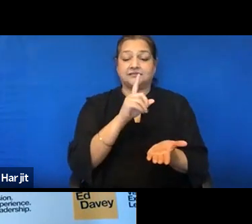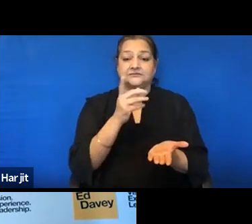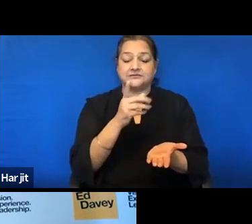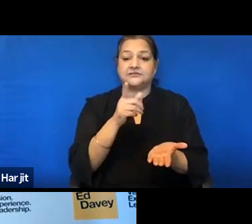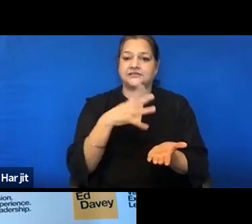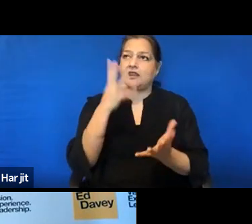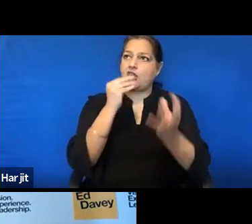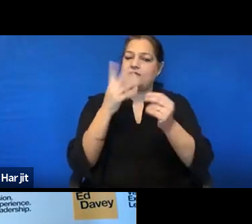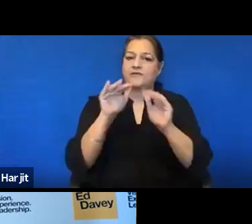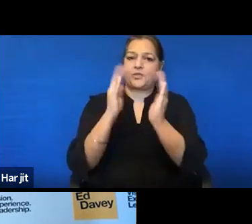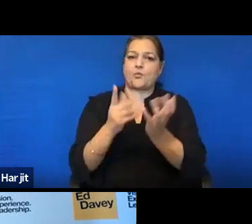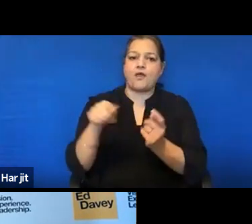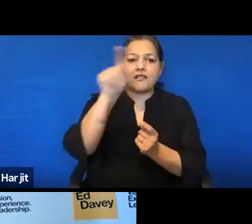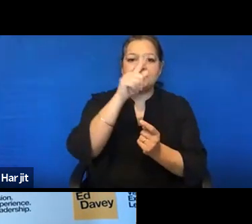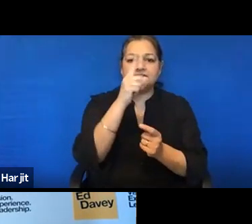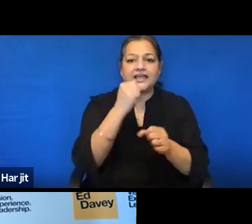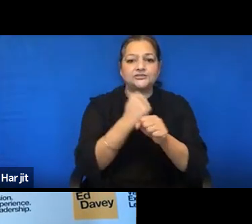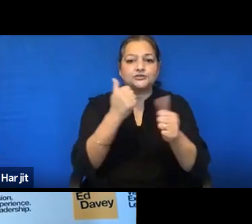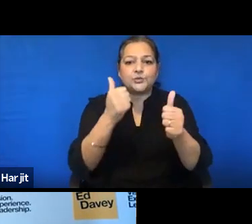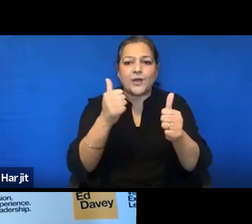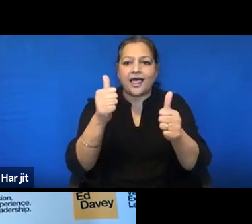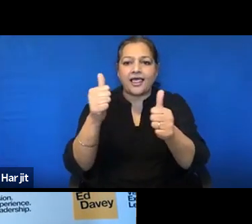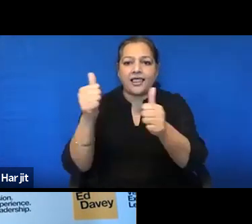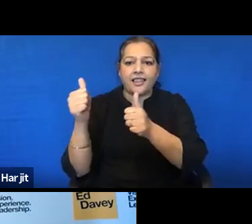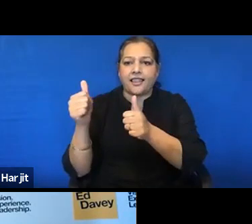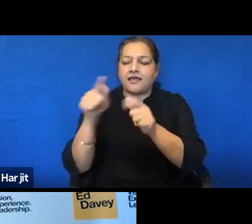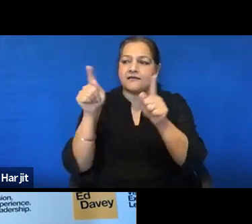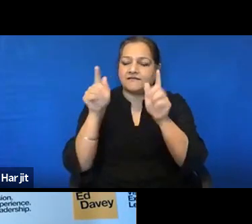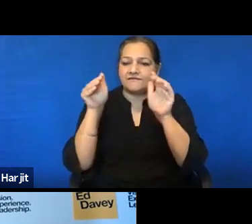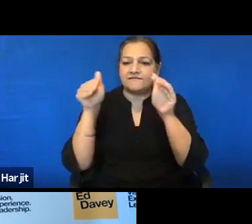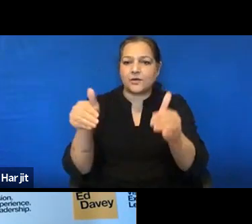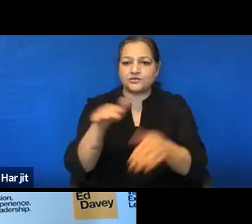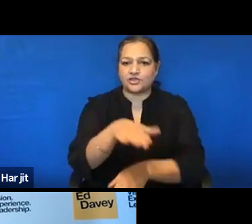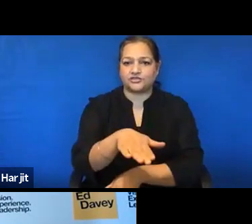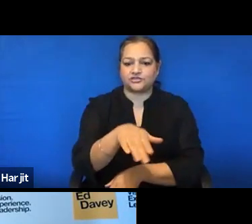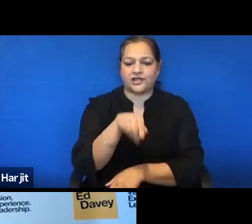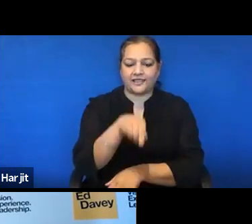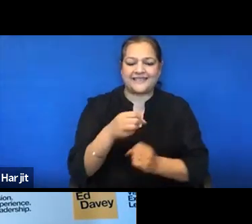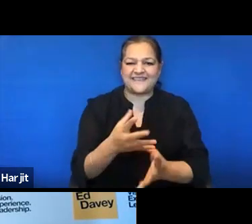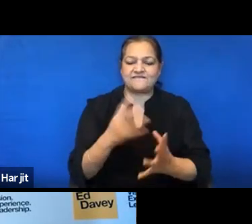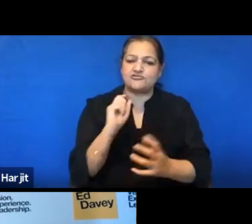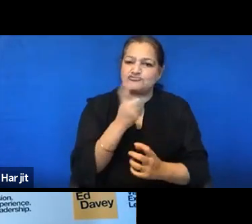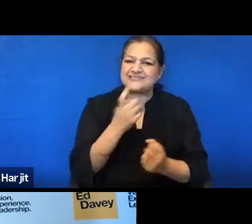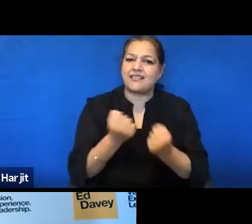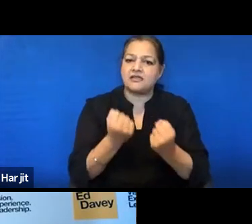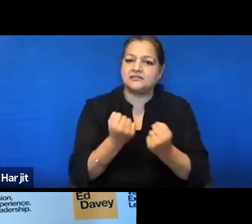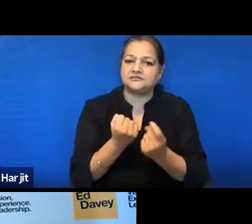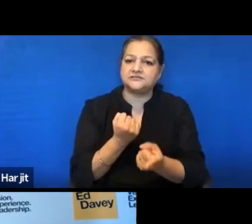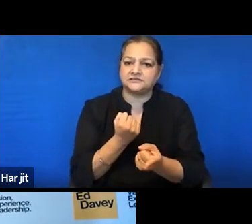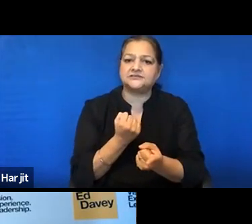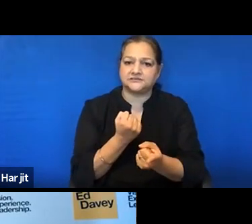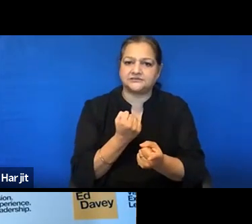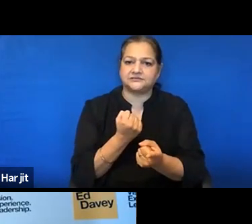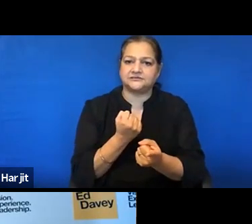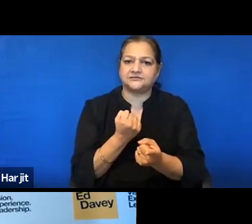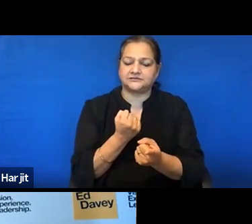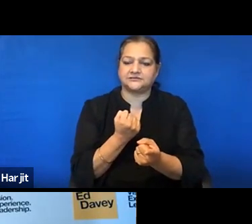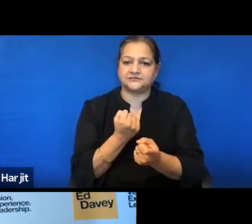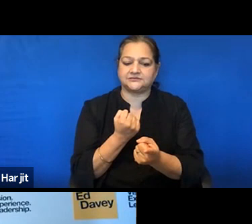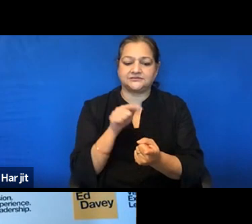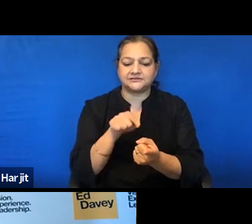it's centered around the child. It's centered about giving them choice, giving them resilience, giving them the realization that